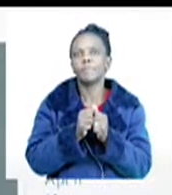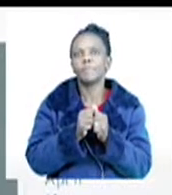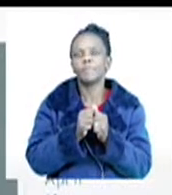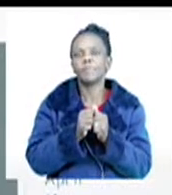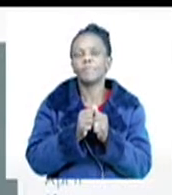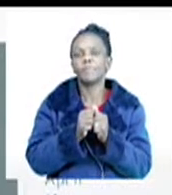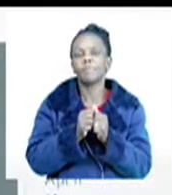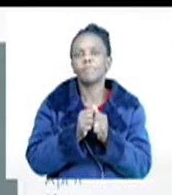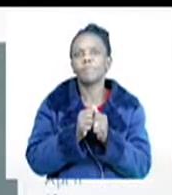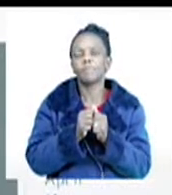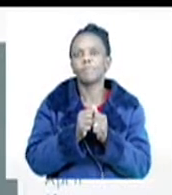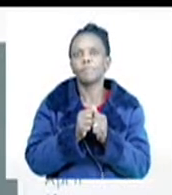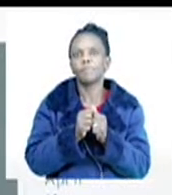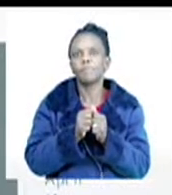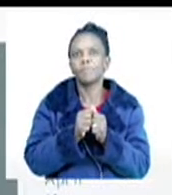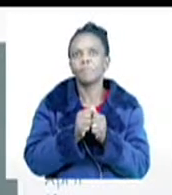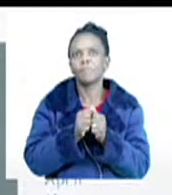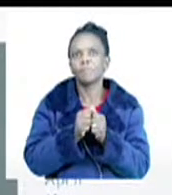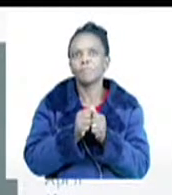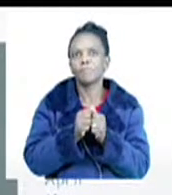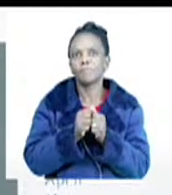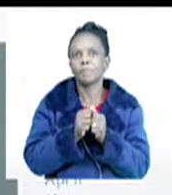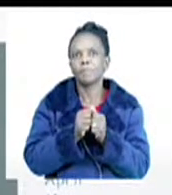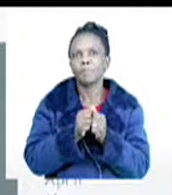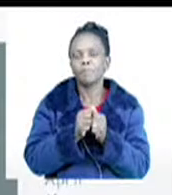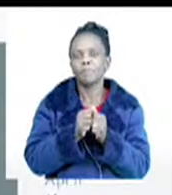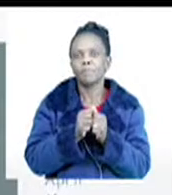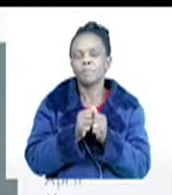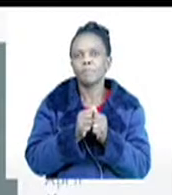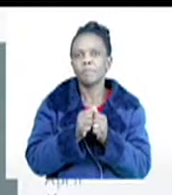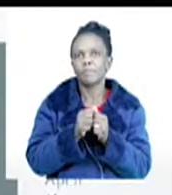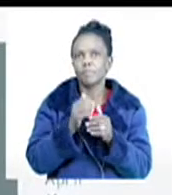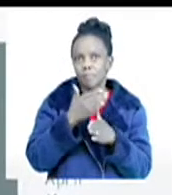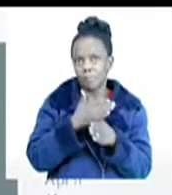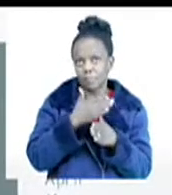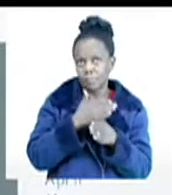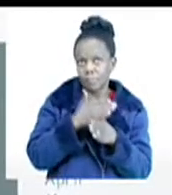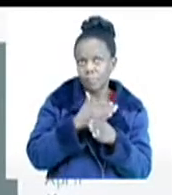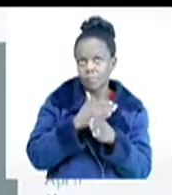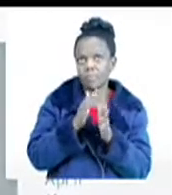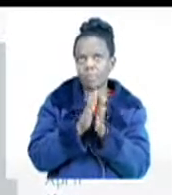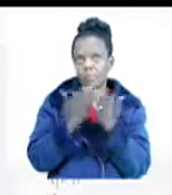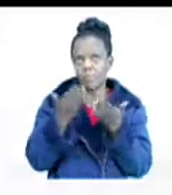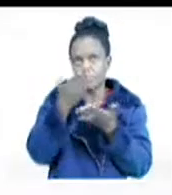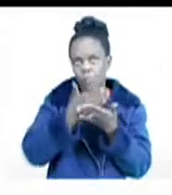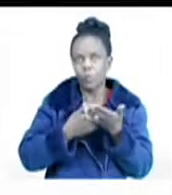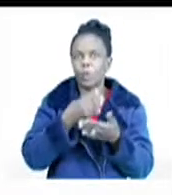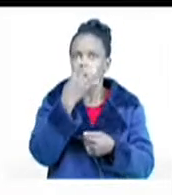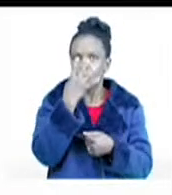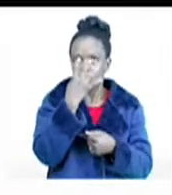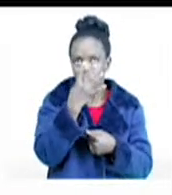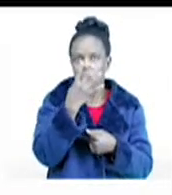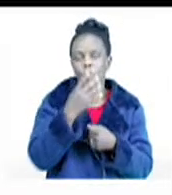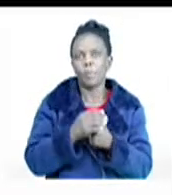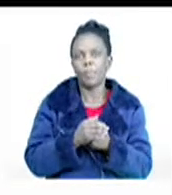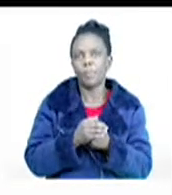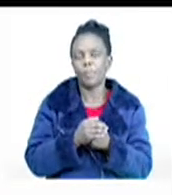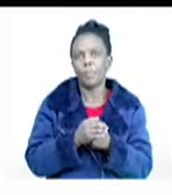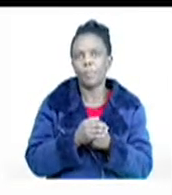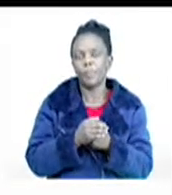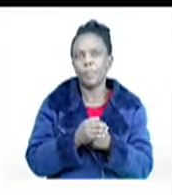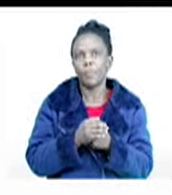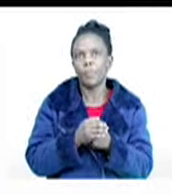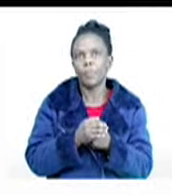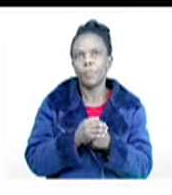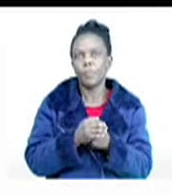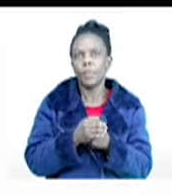have. Let's take a look on for our next exercise on page 4. On page 4, you can